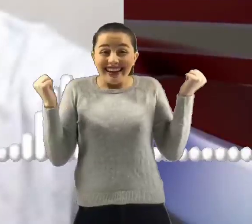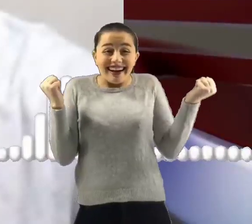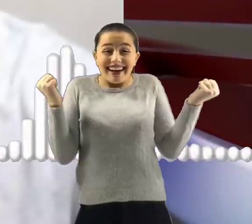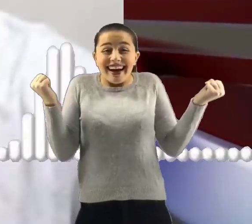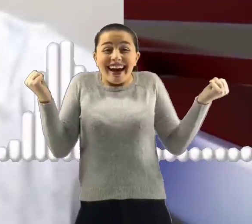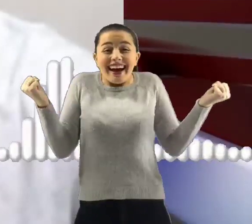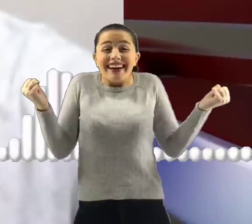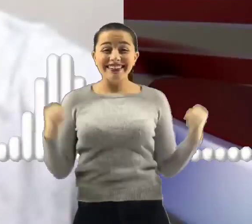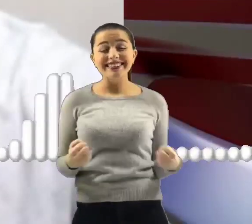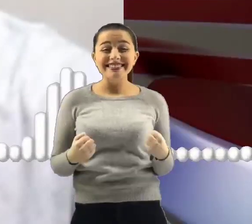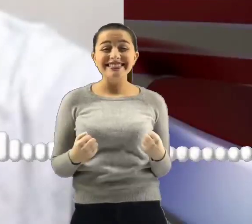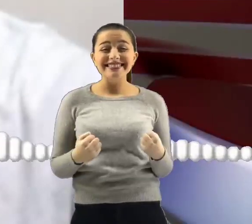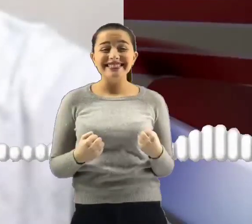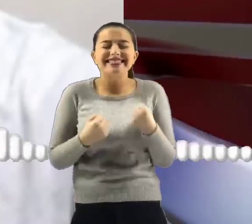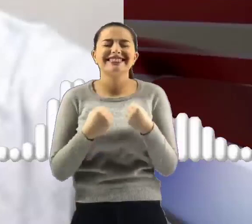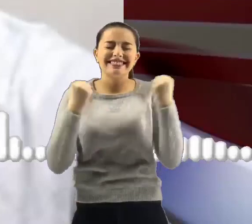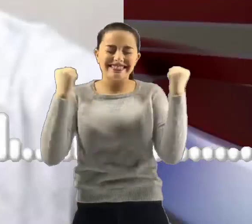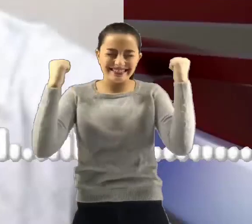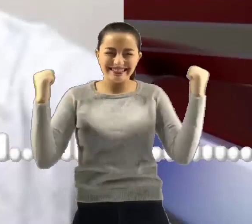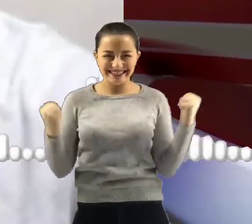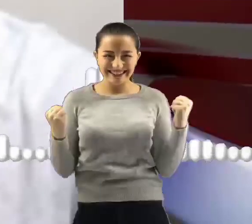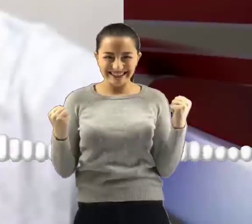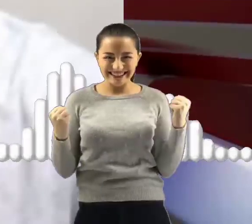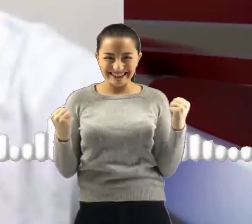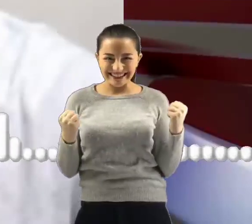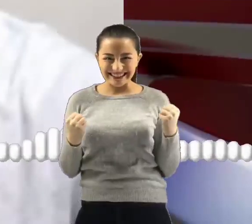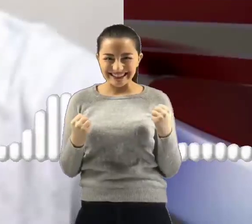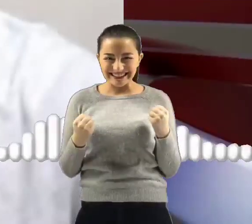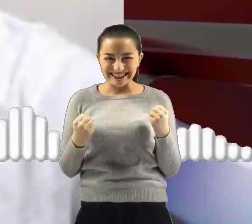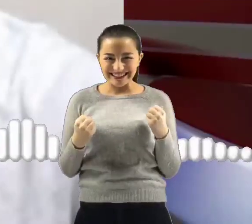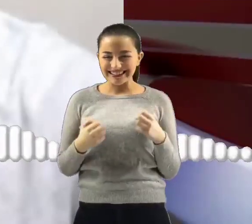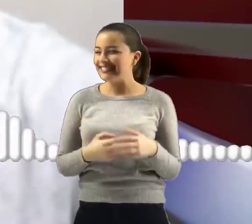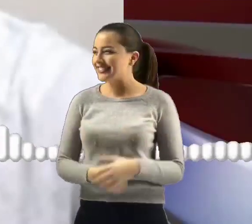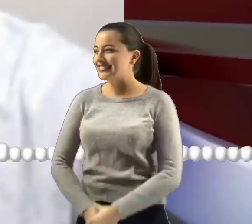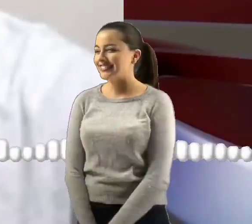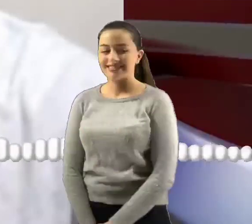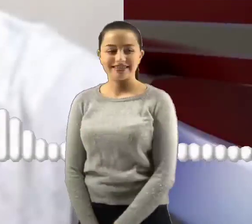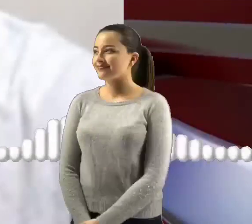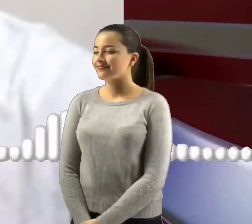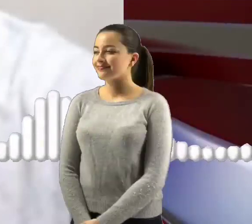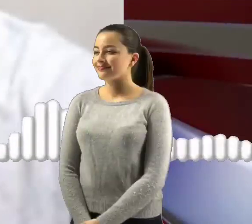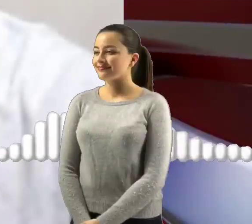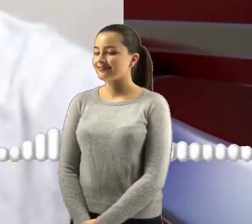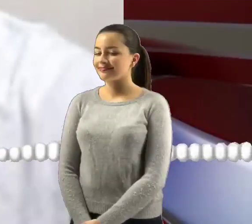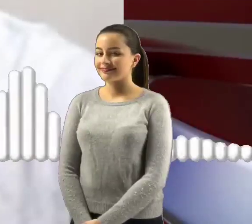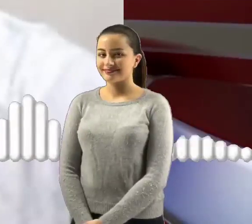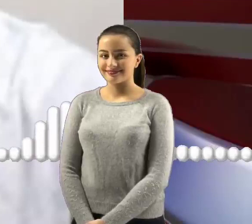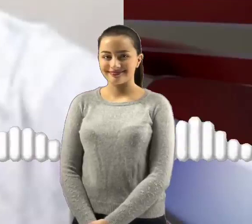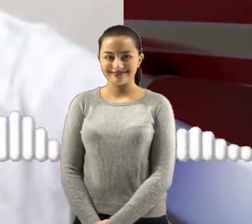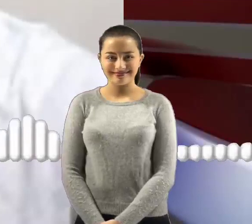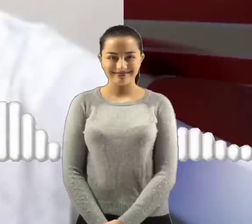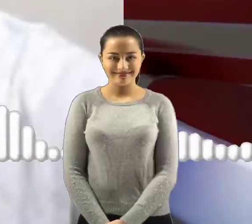I feel Nenya yo bi angry. I'm bang we do na Abia. I'm bang we do na